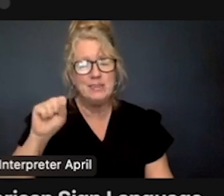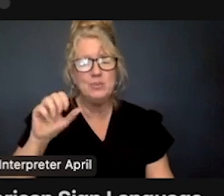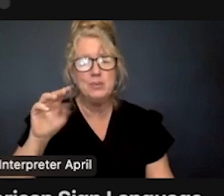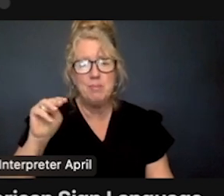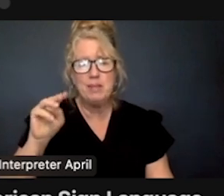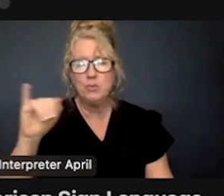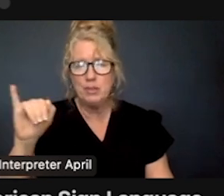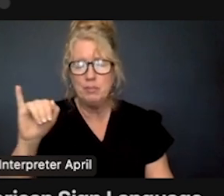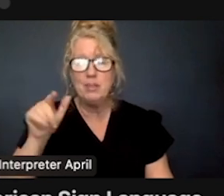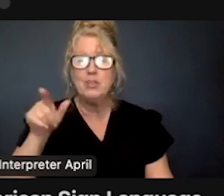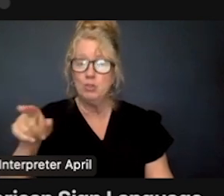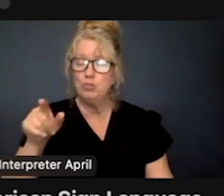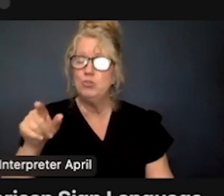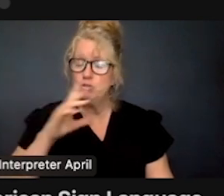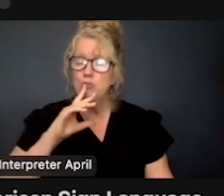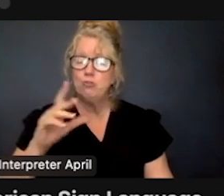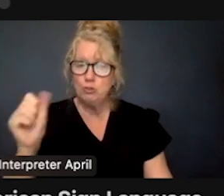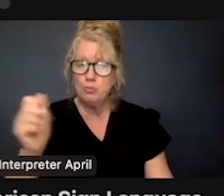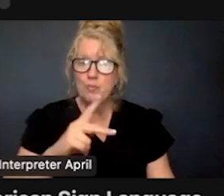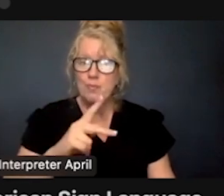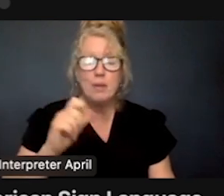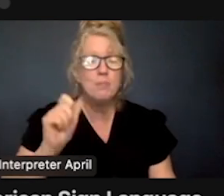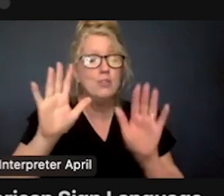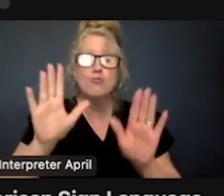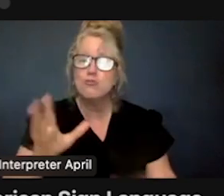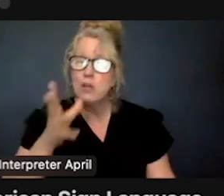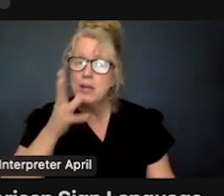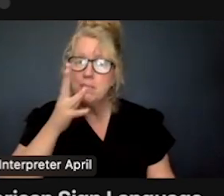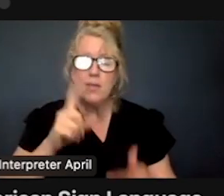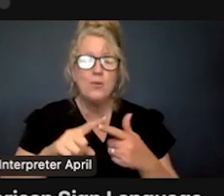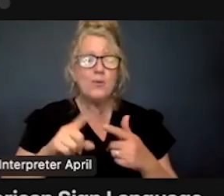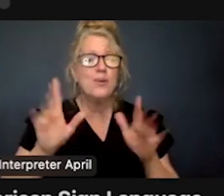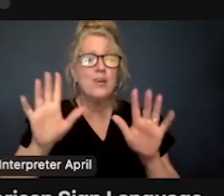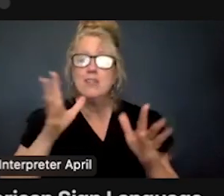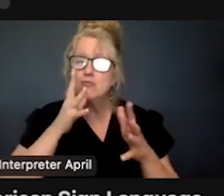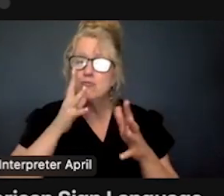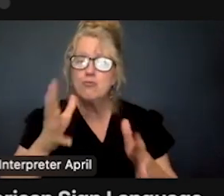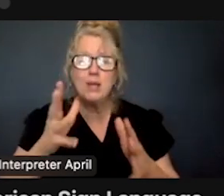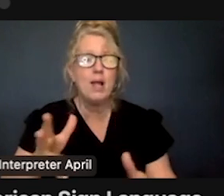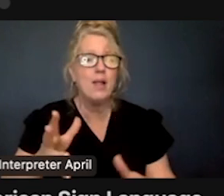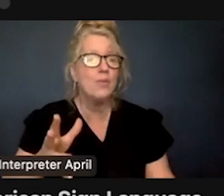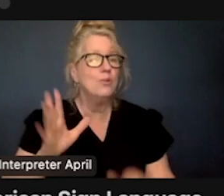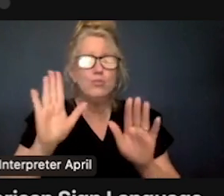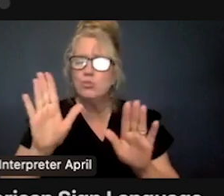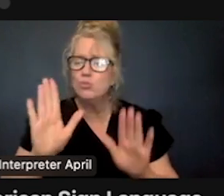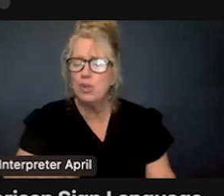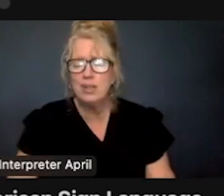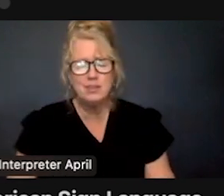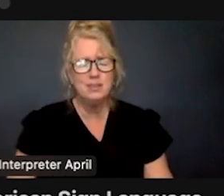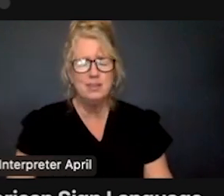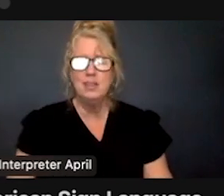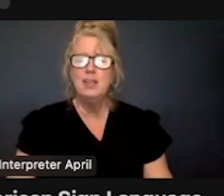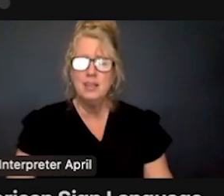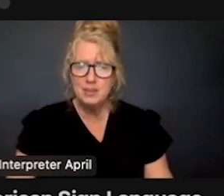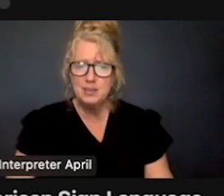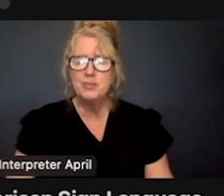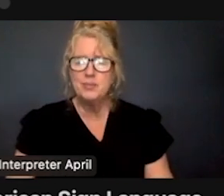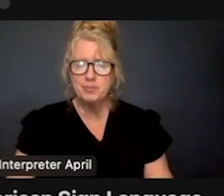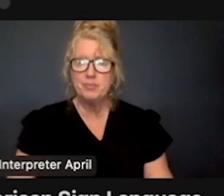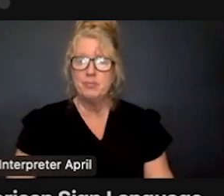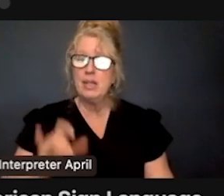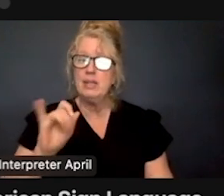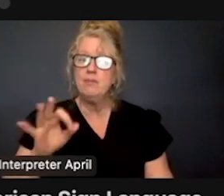She returned to be a great mother and a great grandmother, and she was, I think if you talk